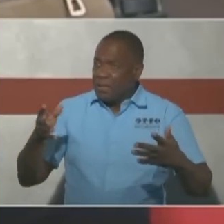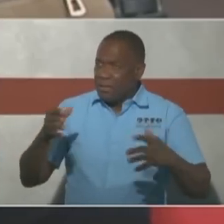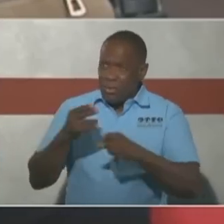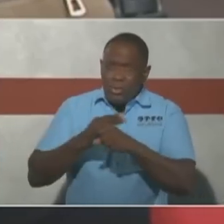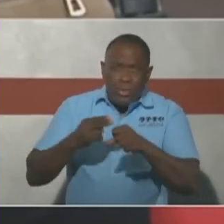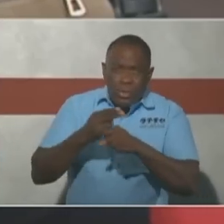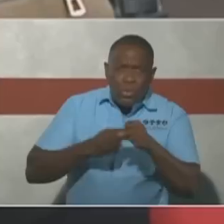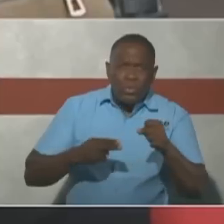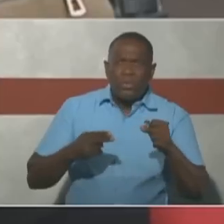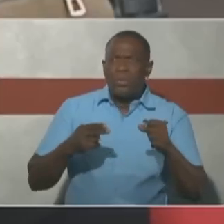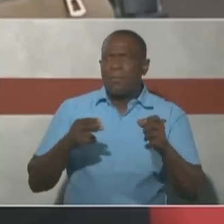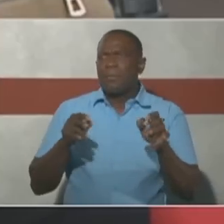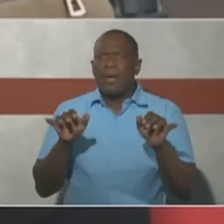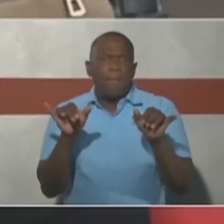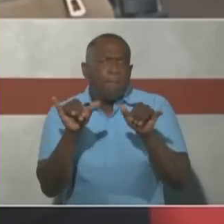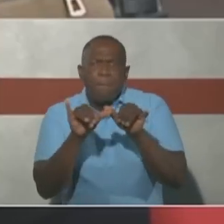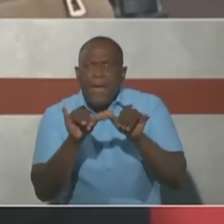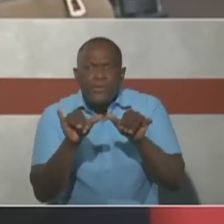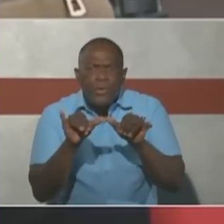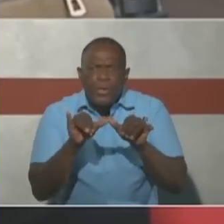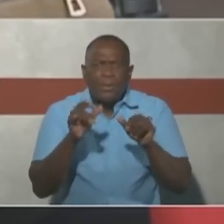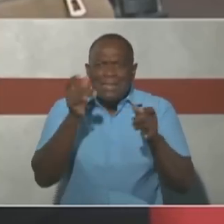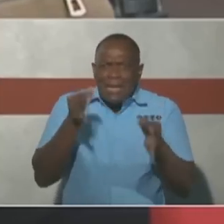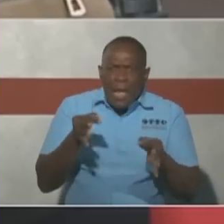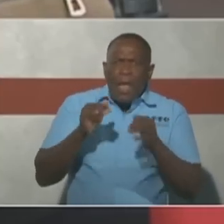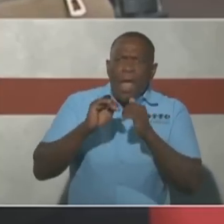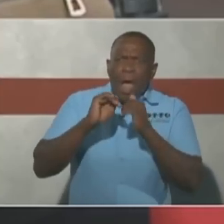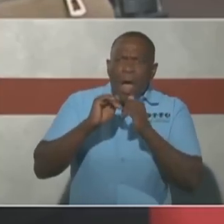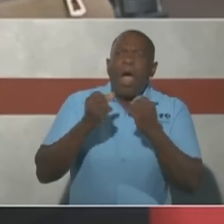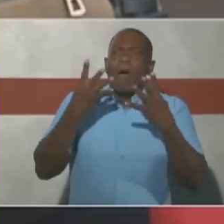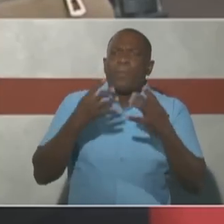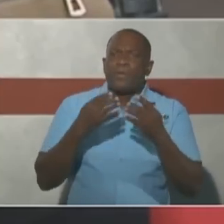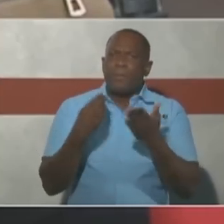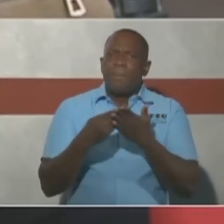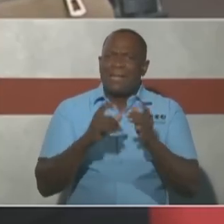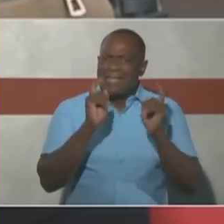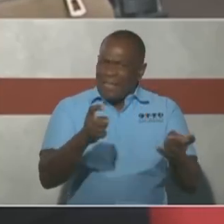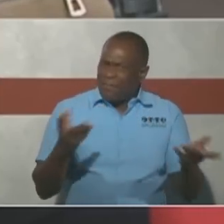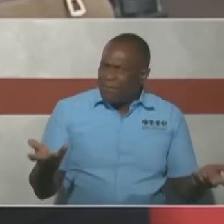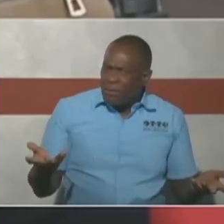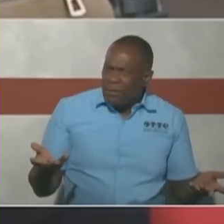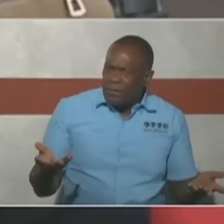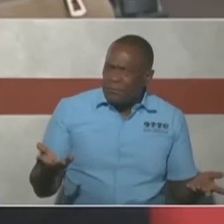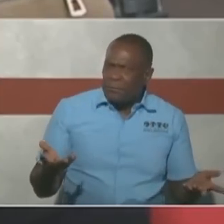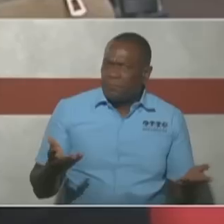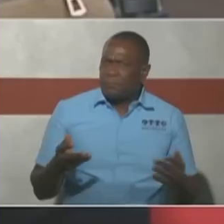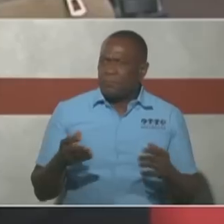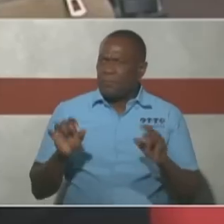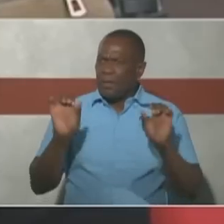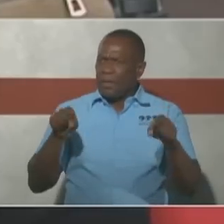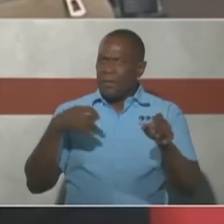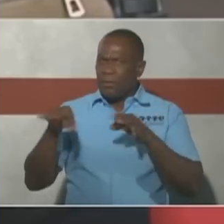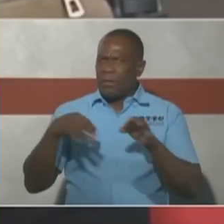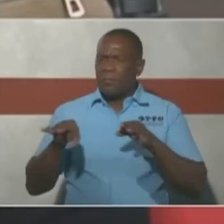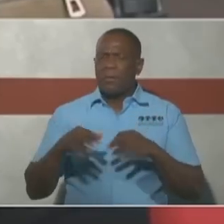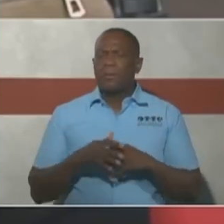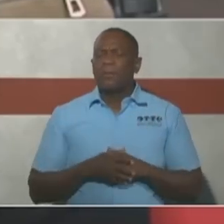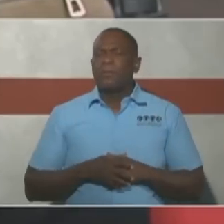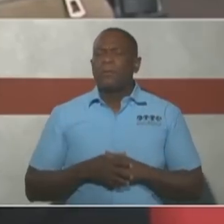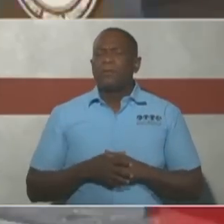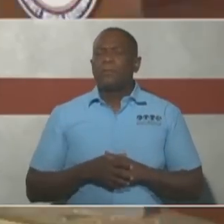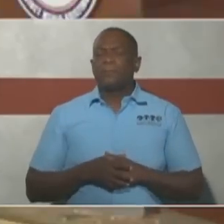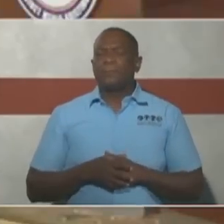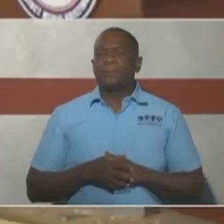gratuity for them. I've just some ex gratia payments. Sorry, Minister. I've received some information, however, that some of